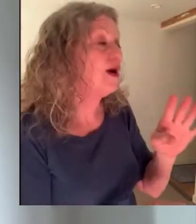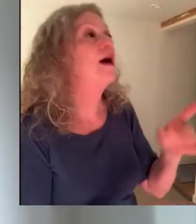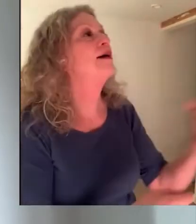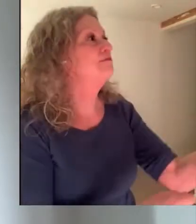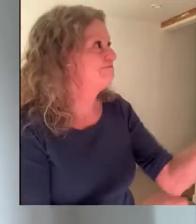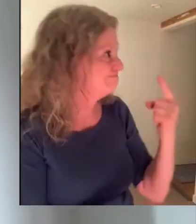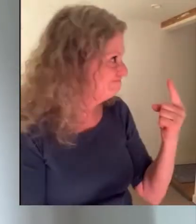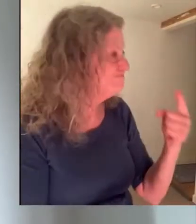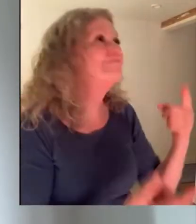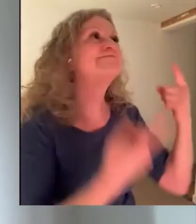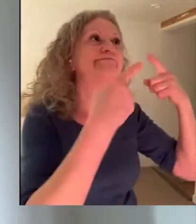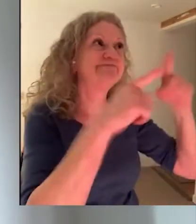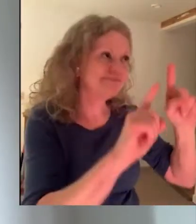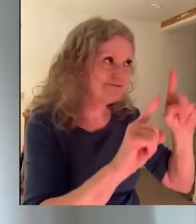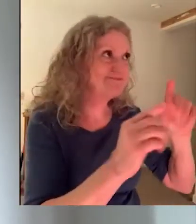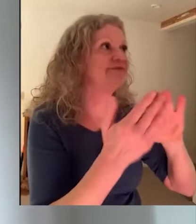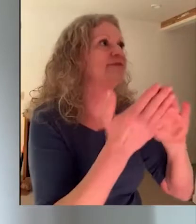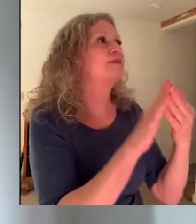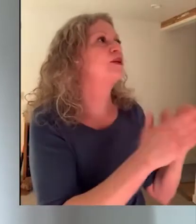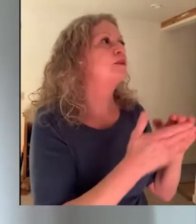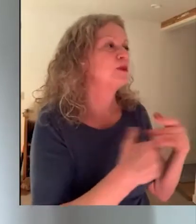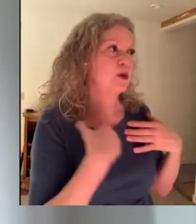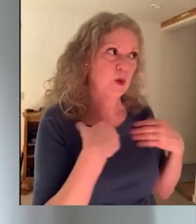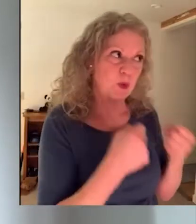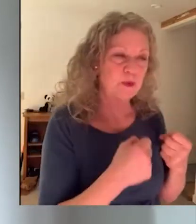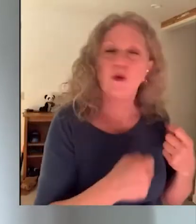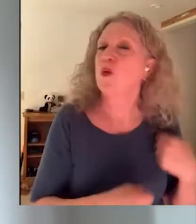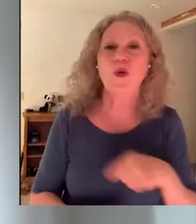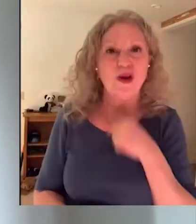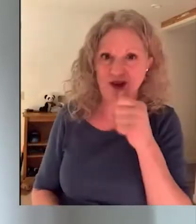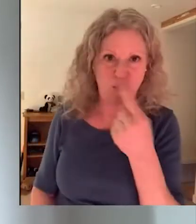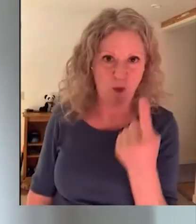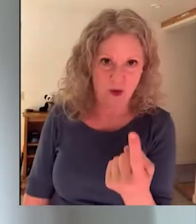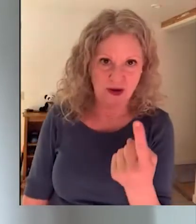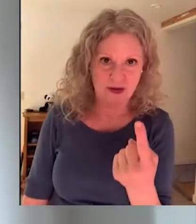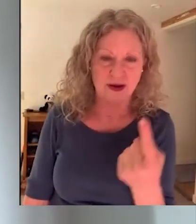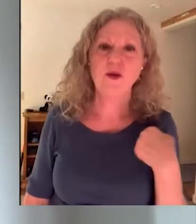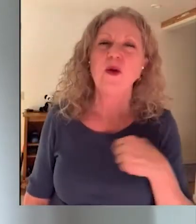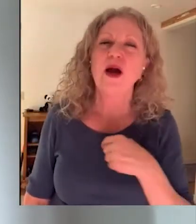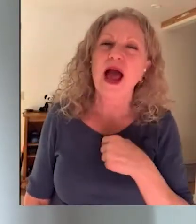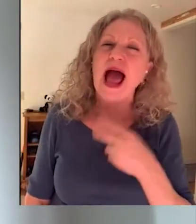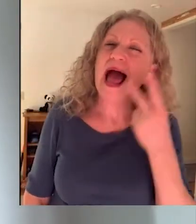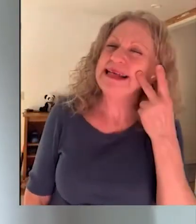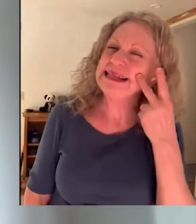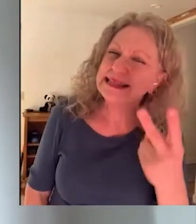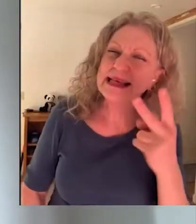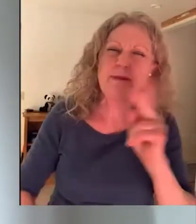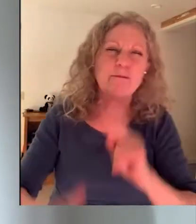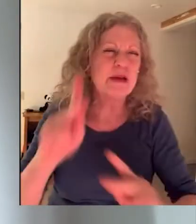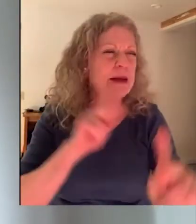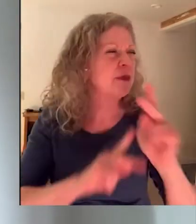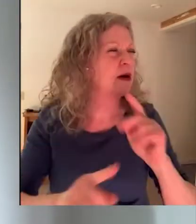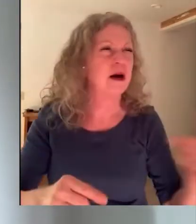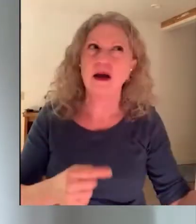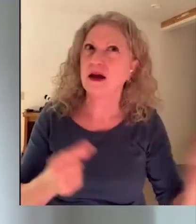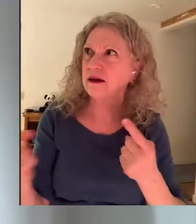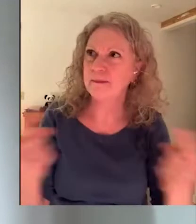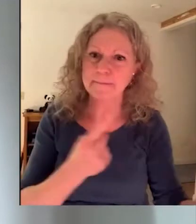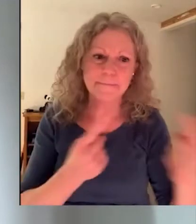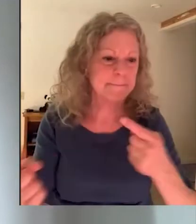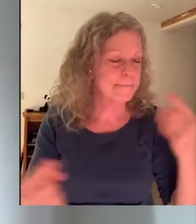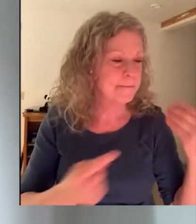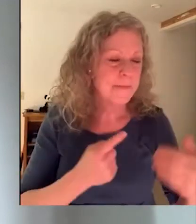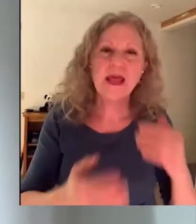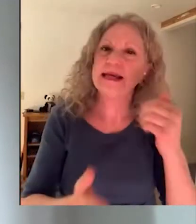We are not one, we are a whole. I witnessed people stepping up through this last year. Neighbors